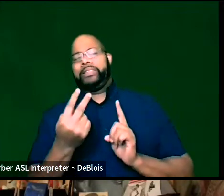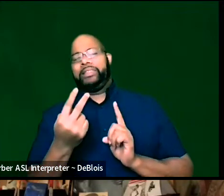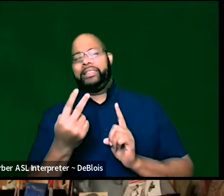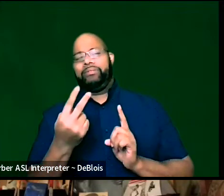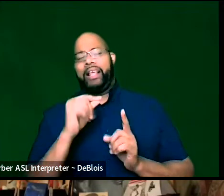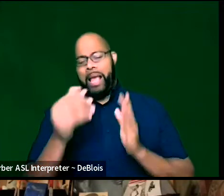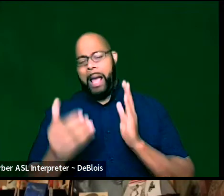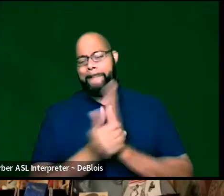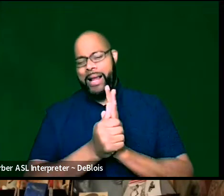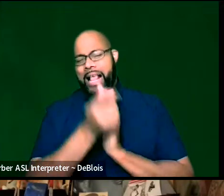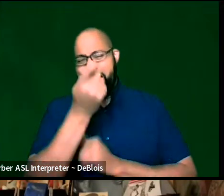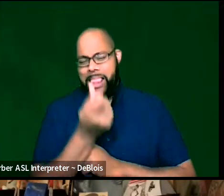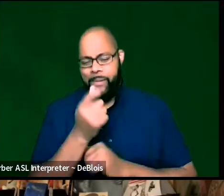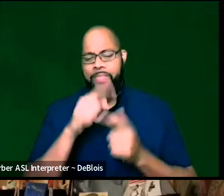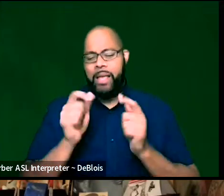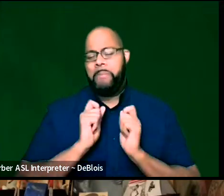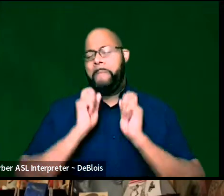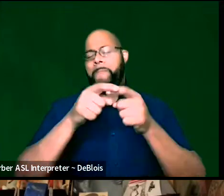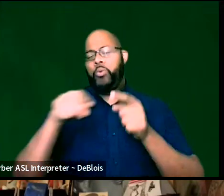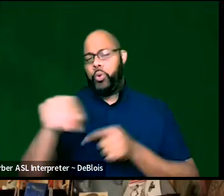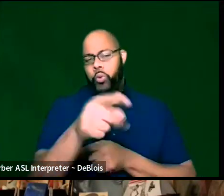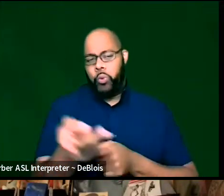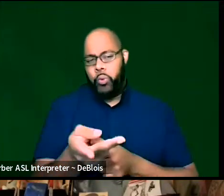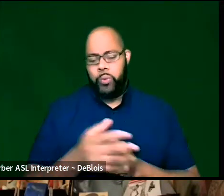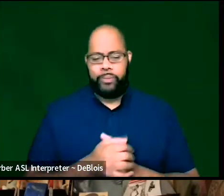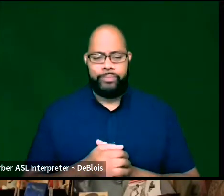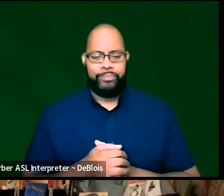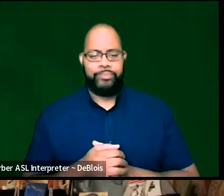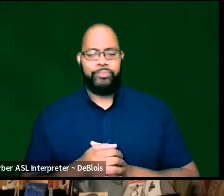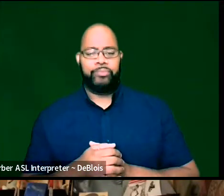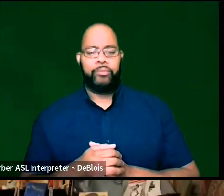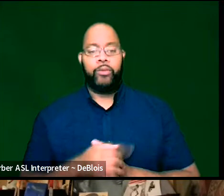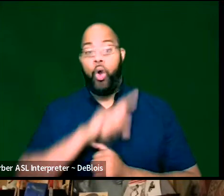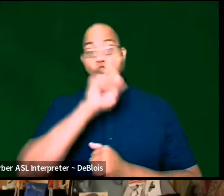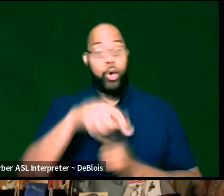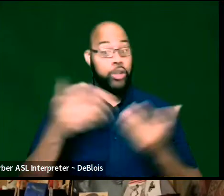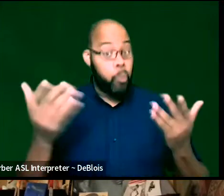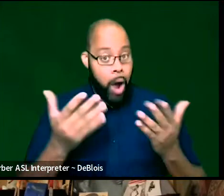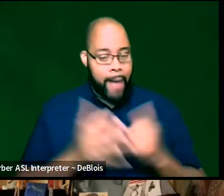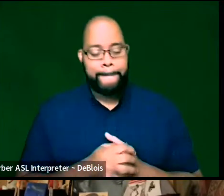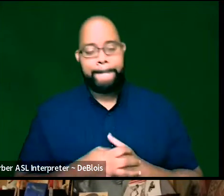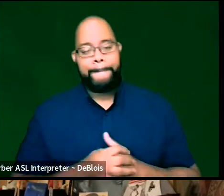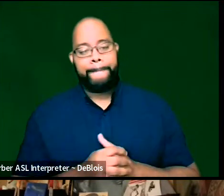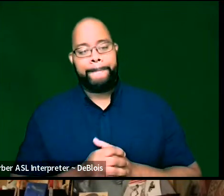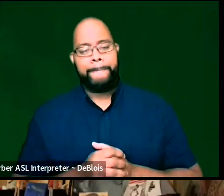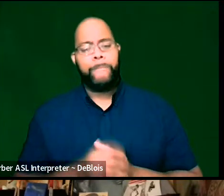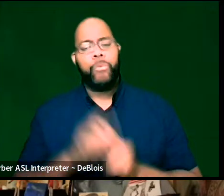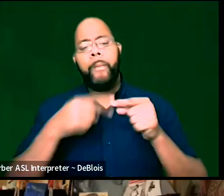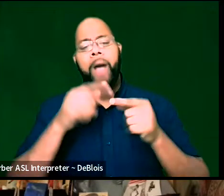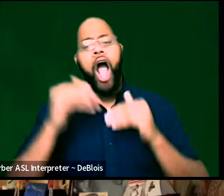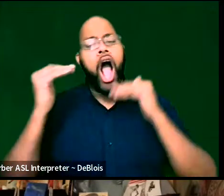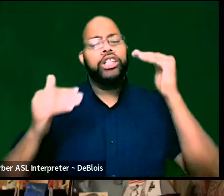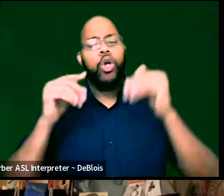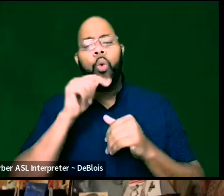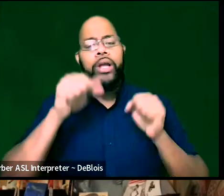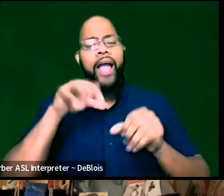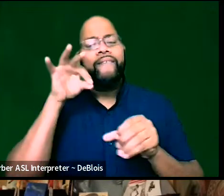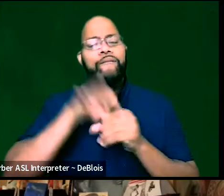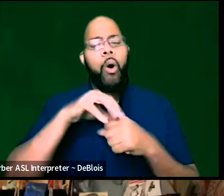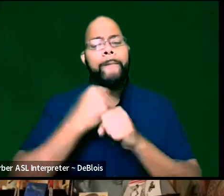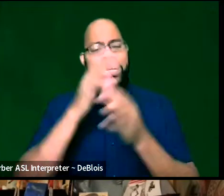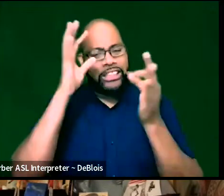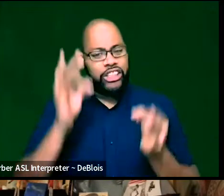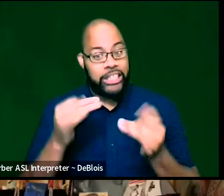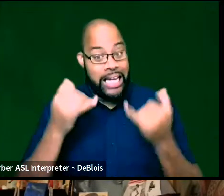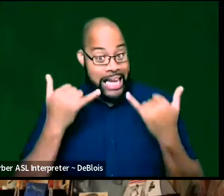amend it a little bit and then throw it back to you all. The question is, what about adults who can vote and make